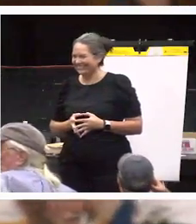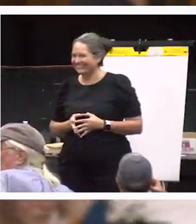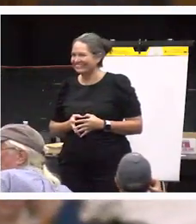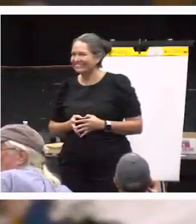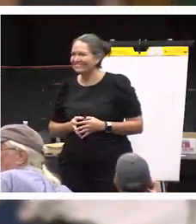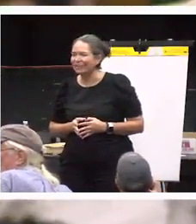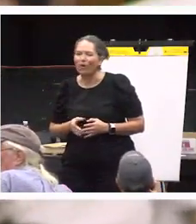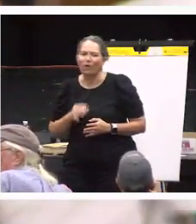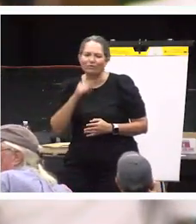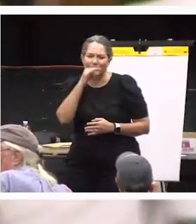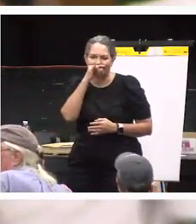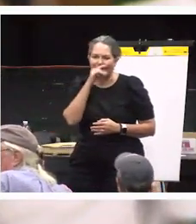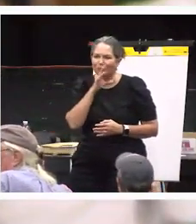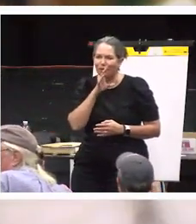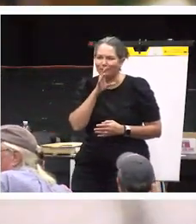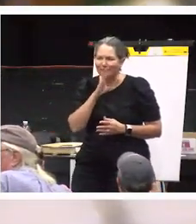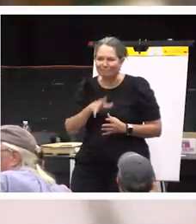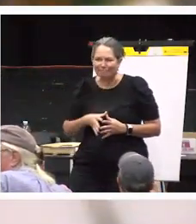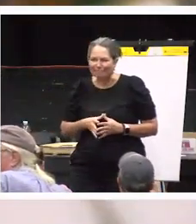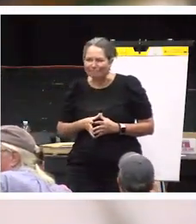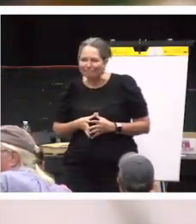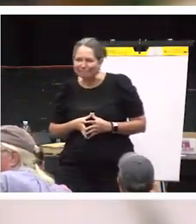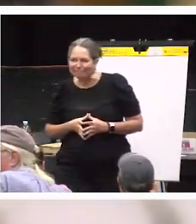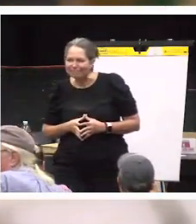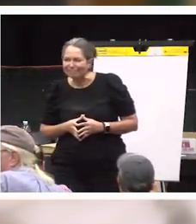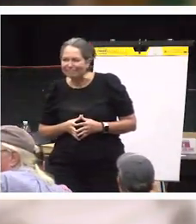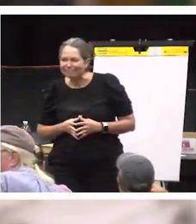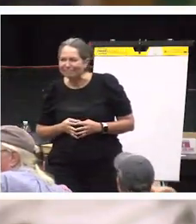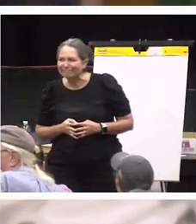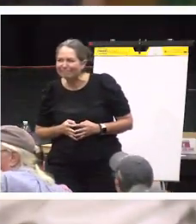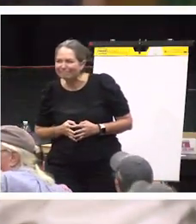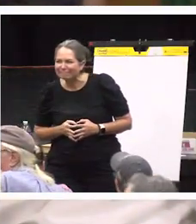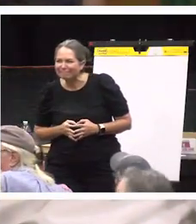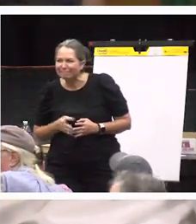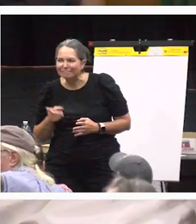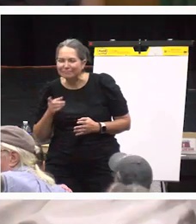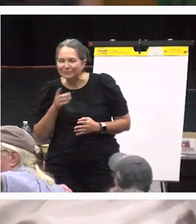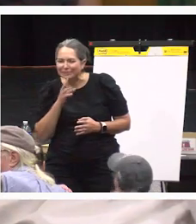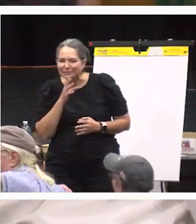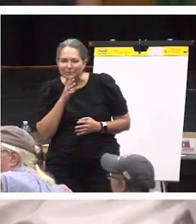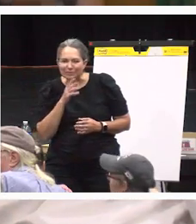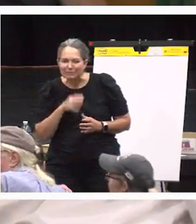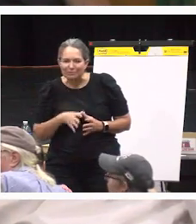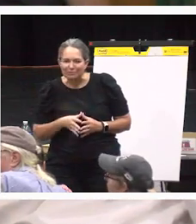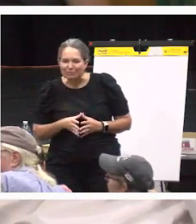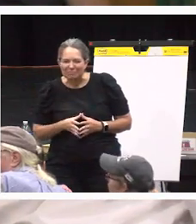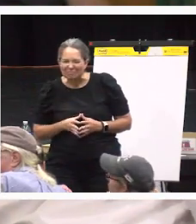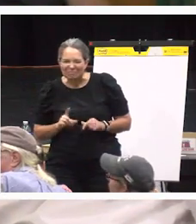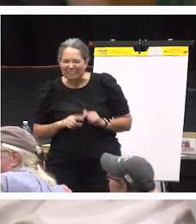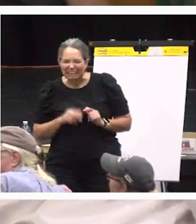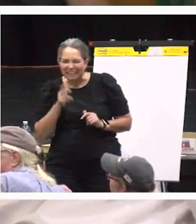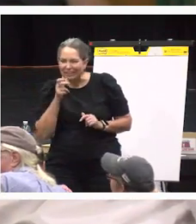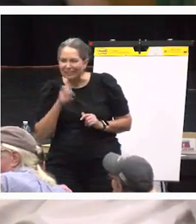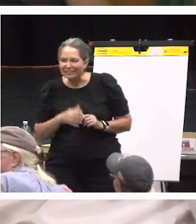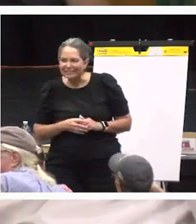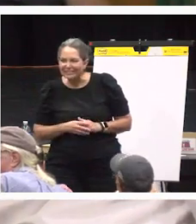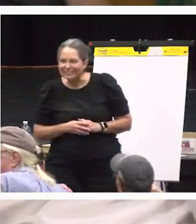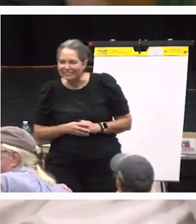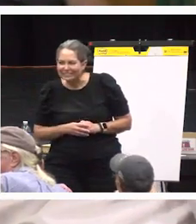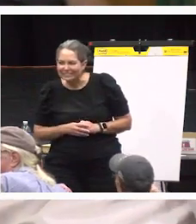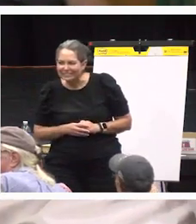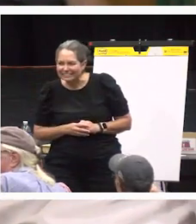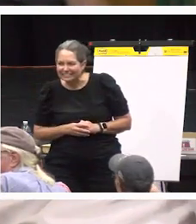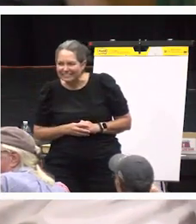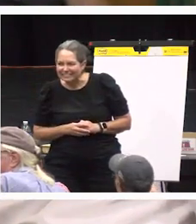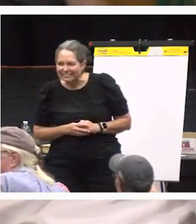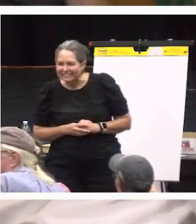I'm Tessa. What are you for, Tessa? I think people whose houses were